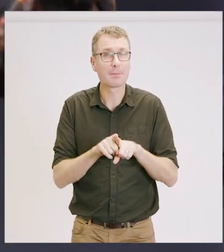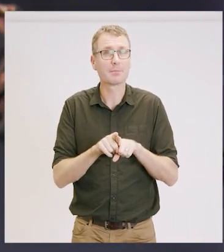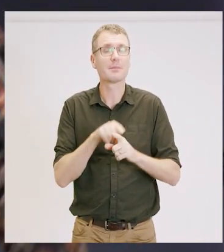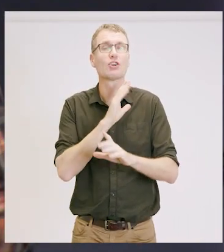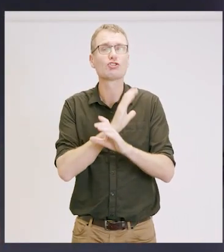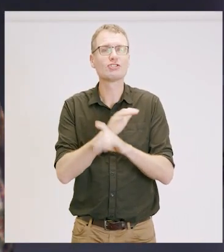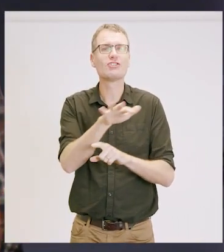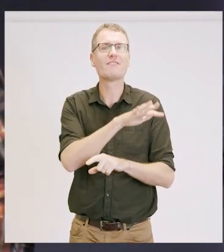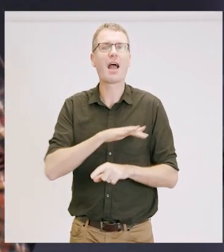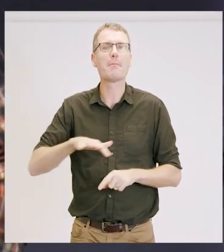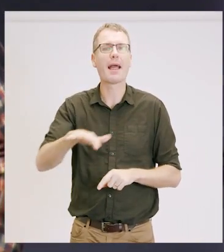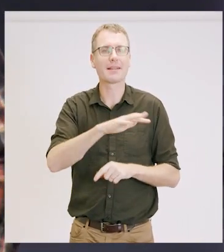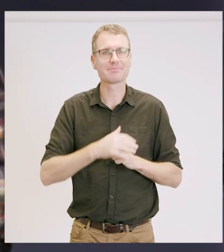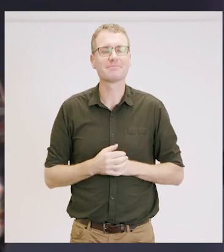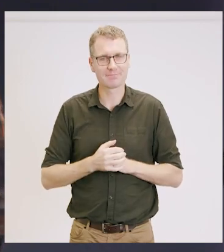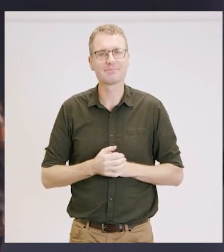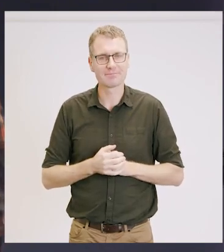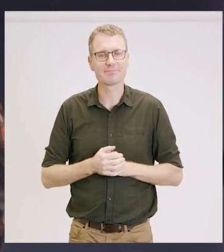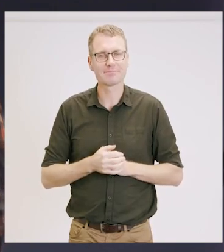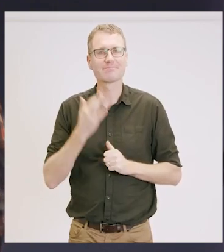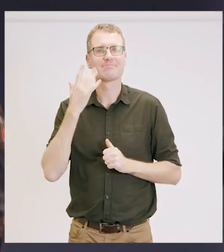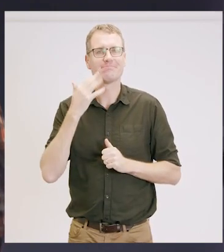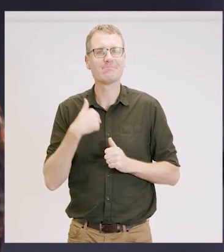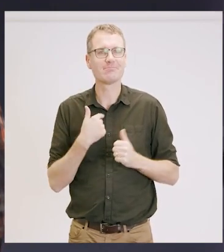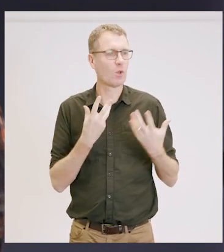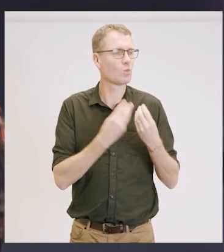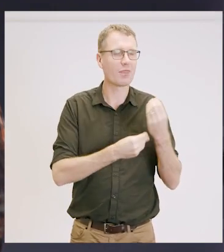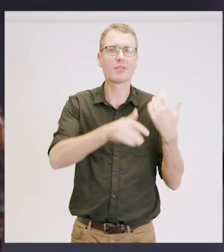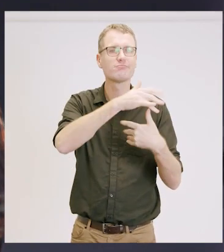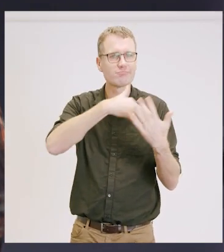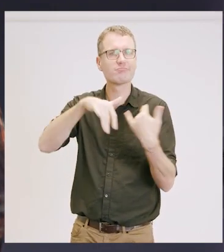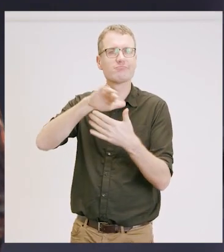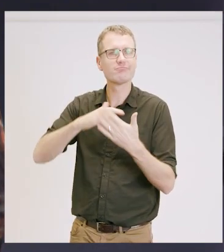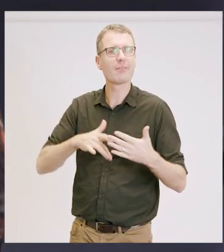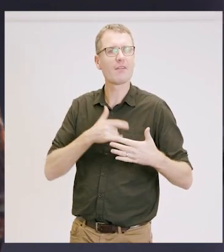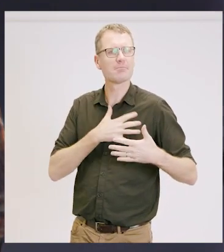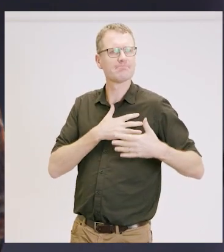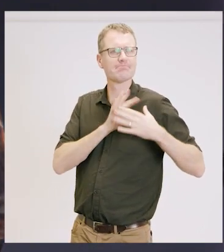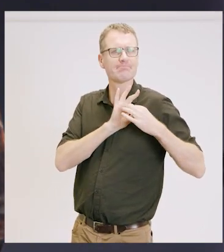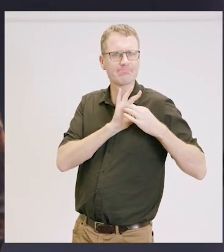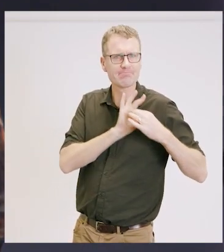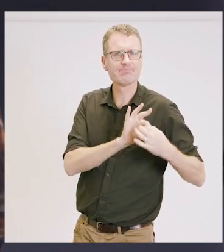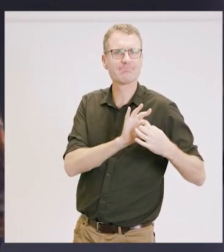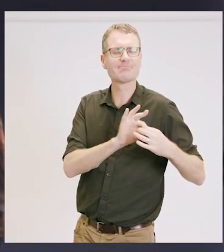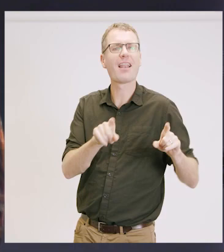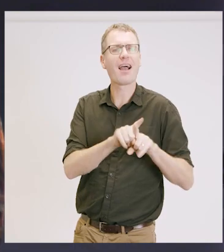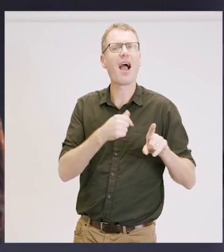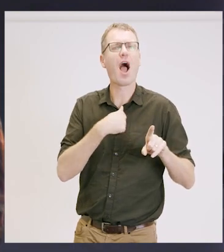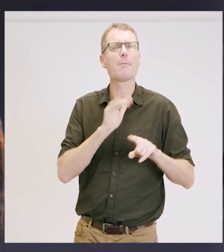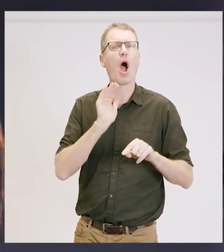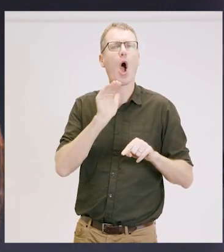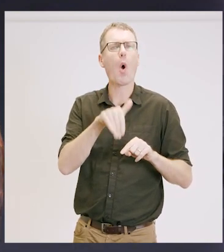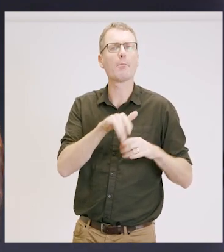just their place. And you know, that's how it is in the Christian family. It should be that when